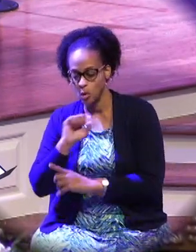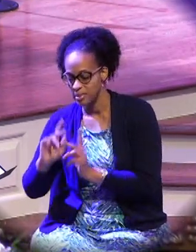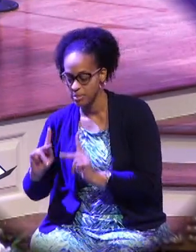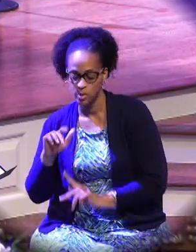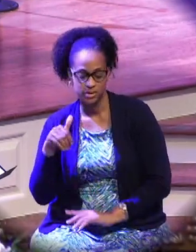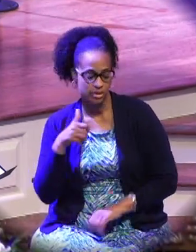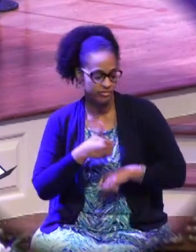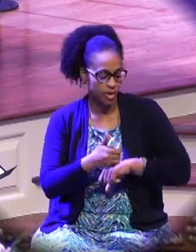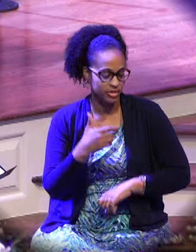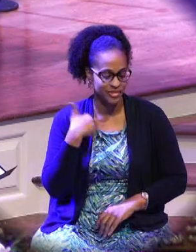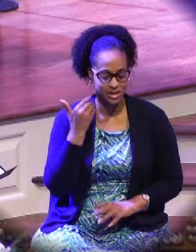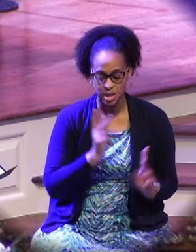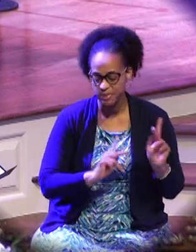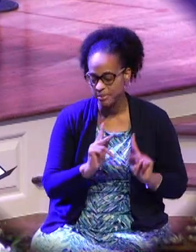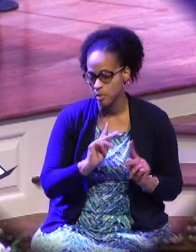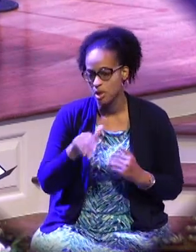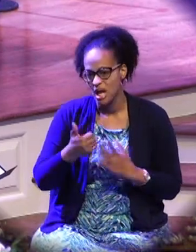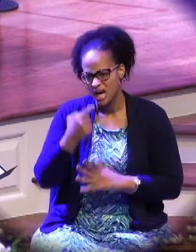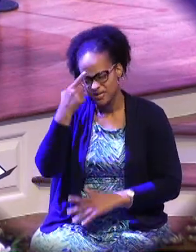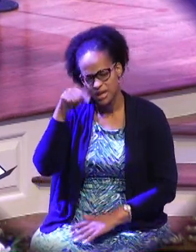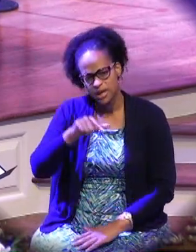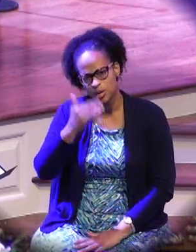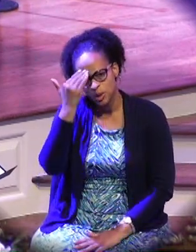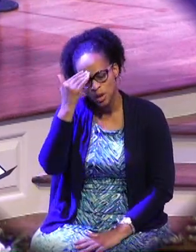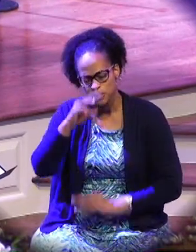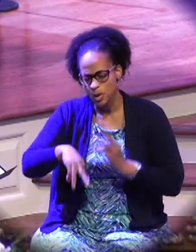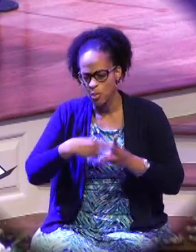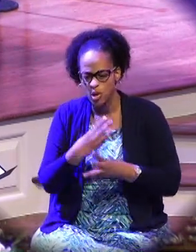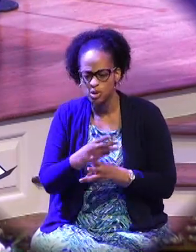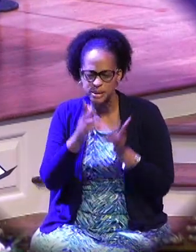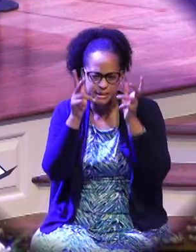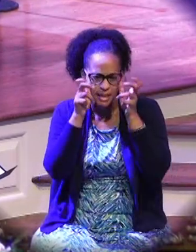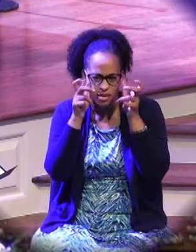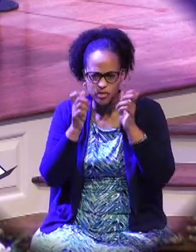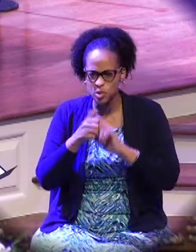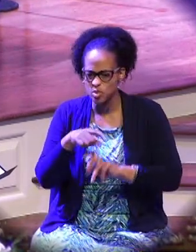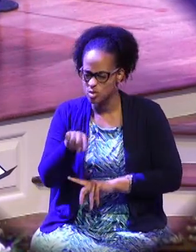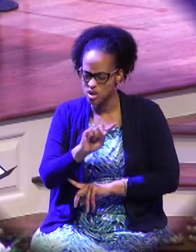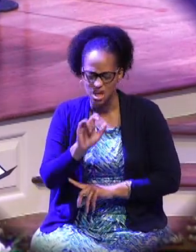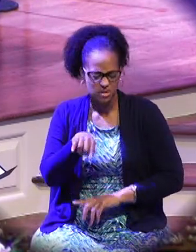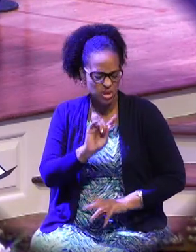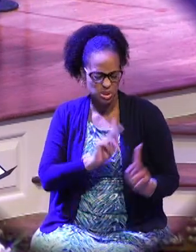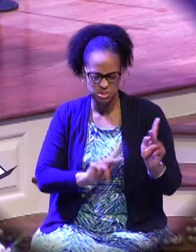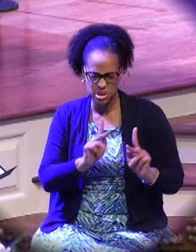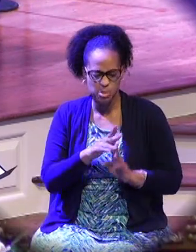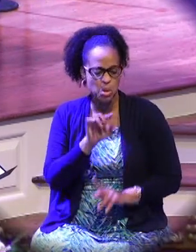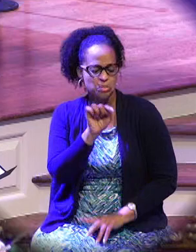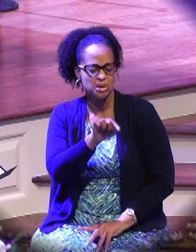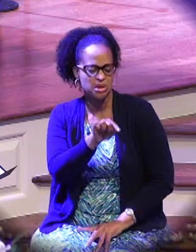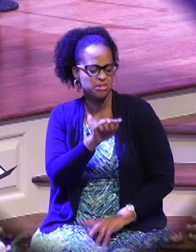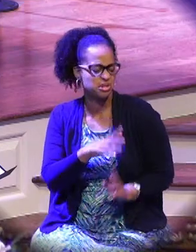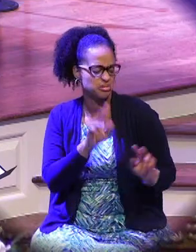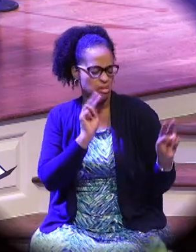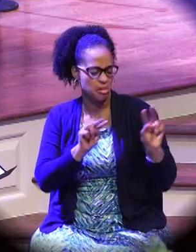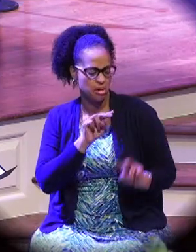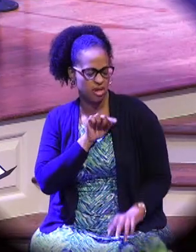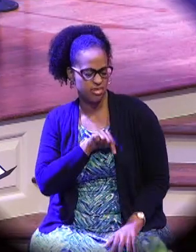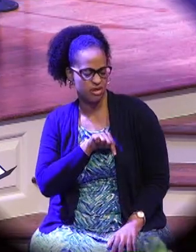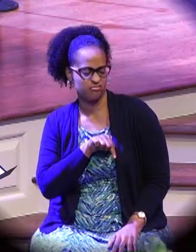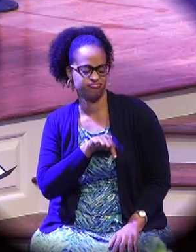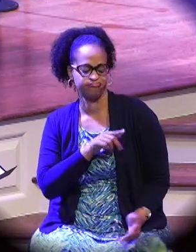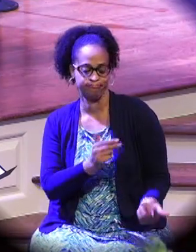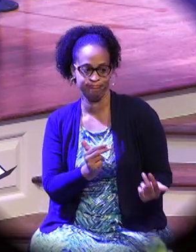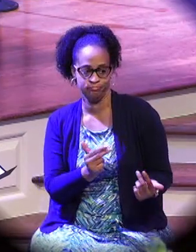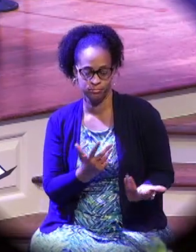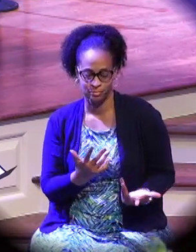young people. Or we've all got somebody that we think, you know, the world is evil, and how do I have proof? Those people right over there. Just look at them.